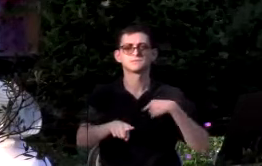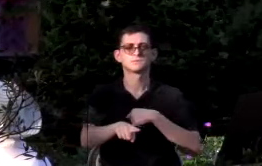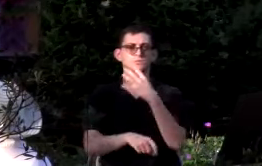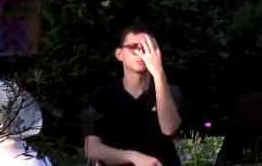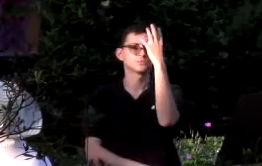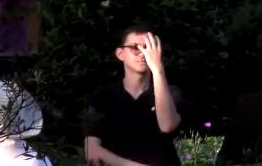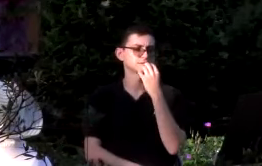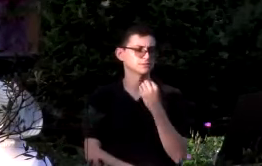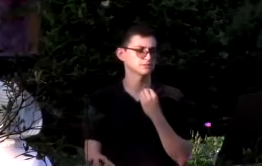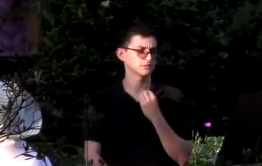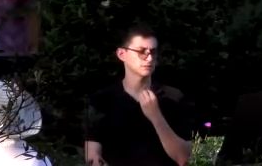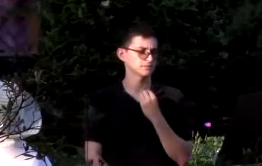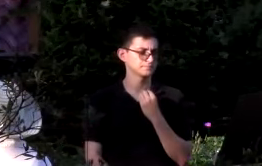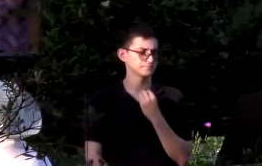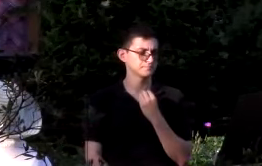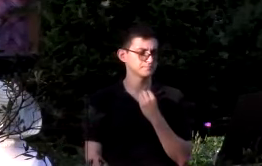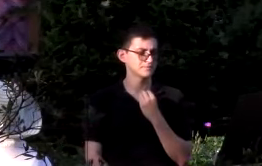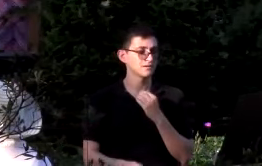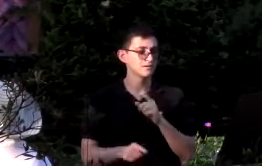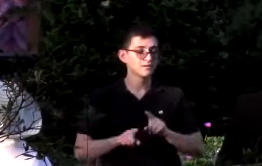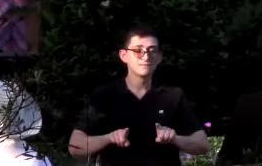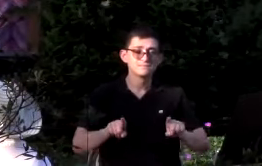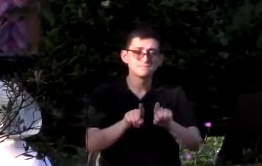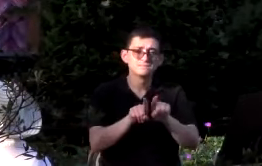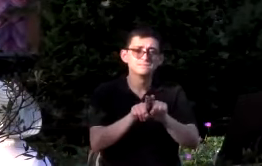leshalom, Chol mideinu